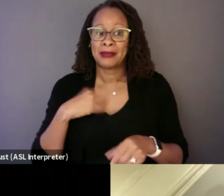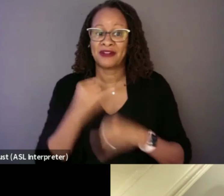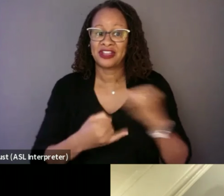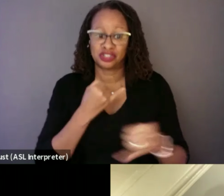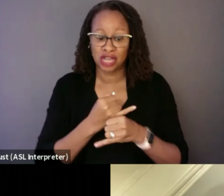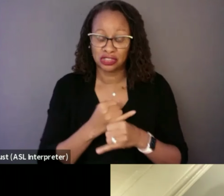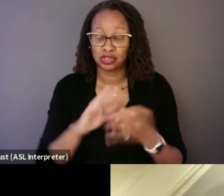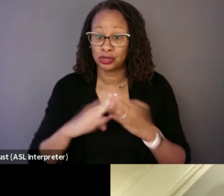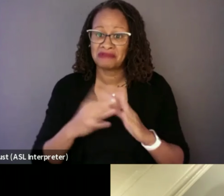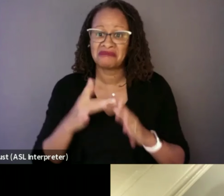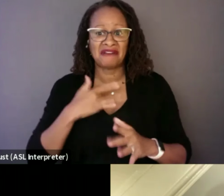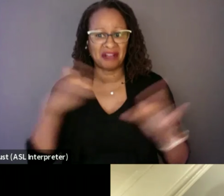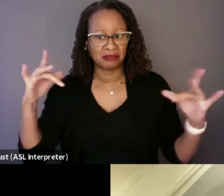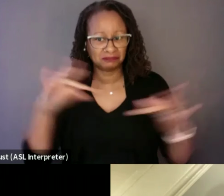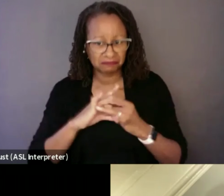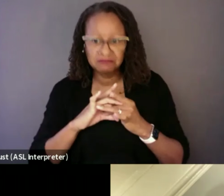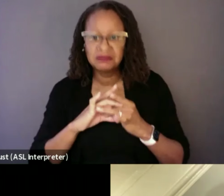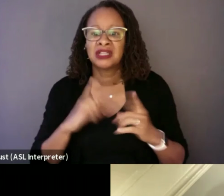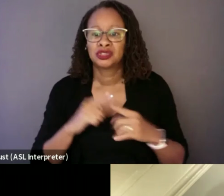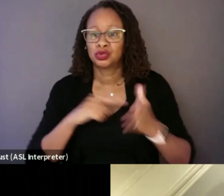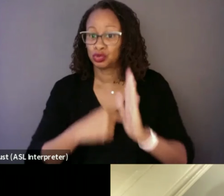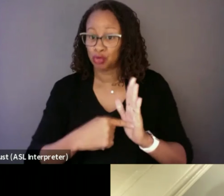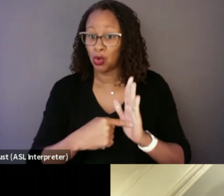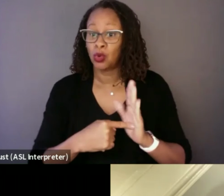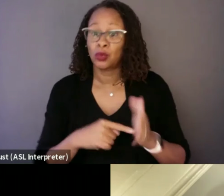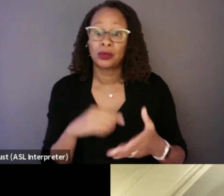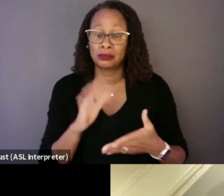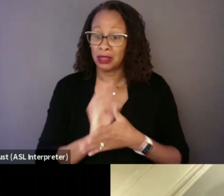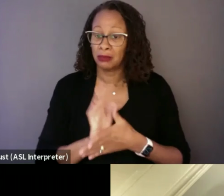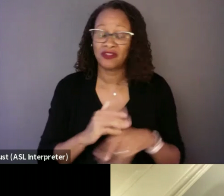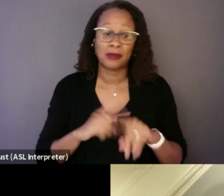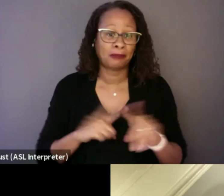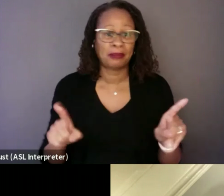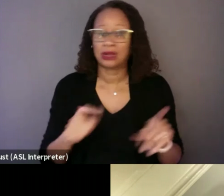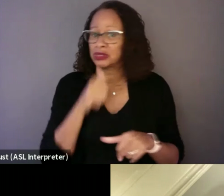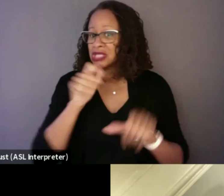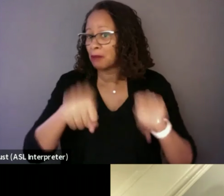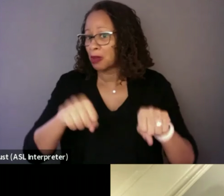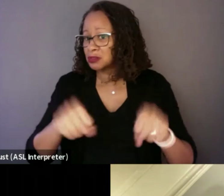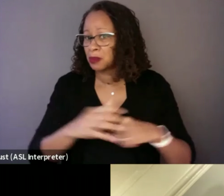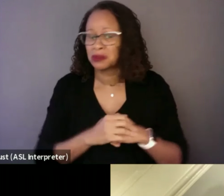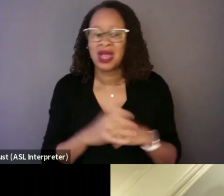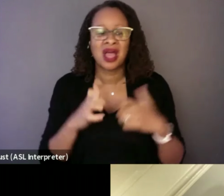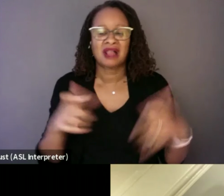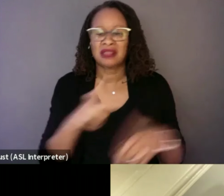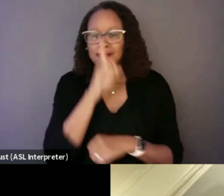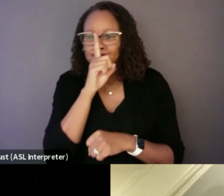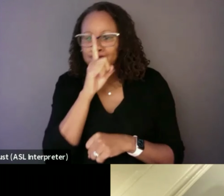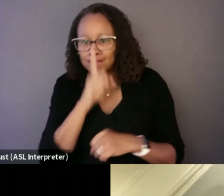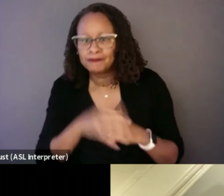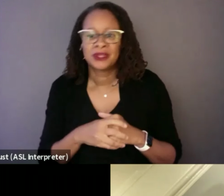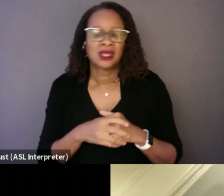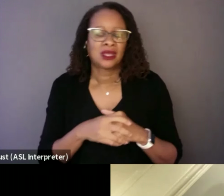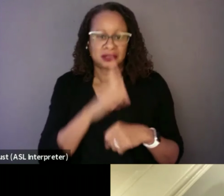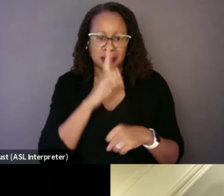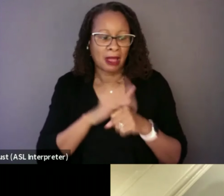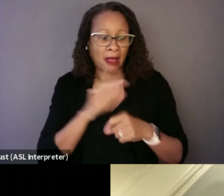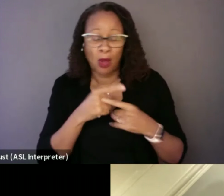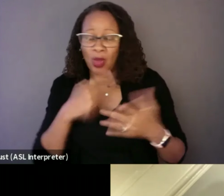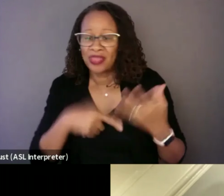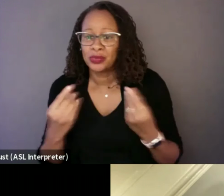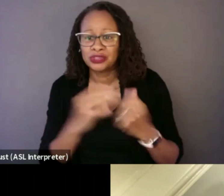relevant to show in the movie. But it was not possible. There was a lot of secrecy about what they were doing, and